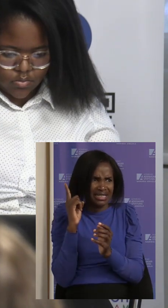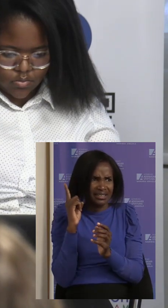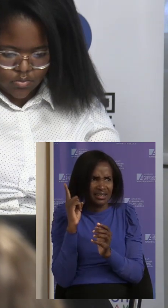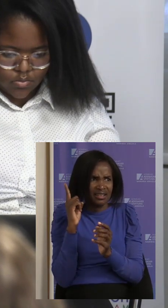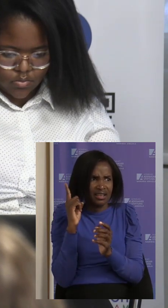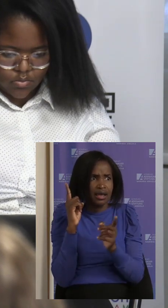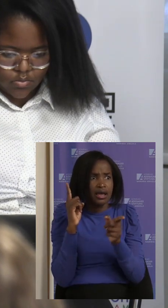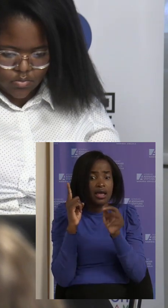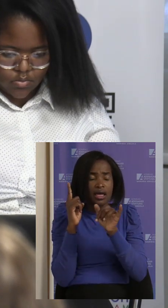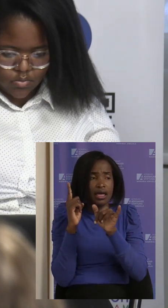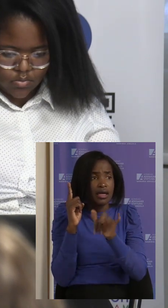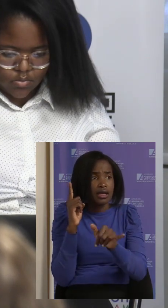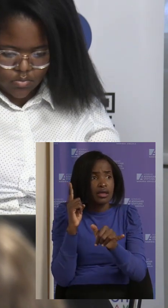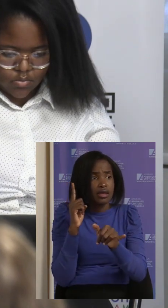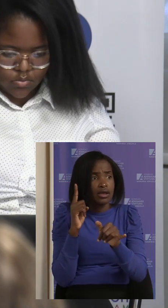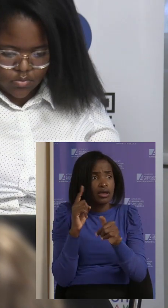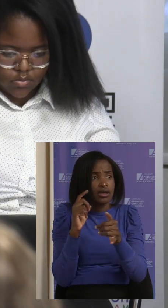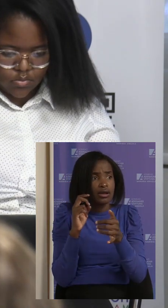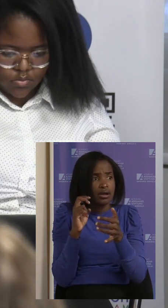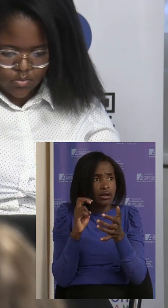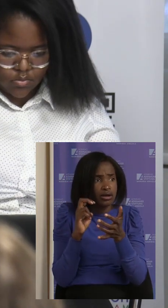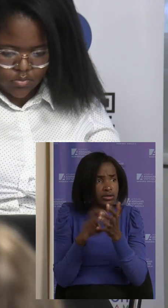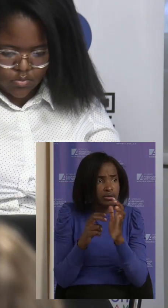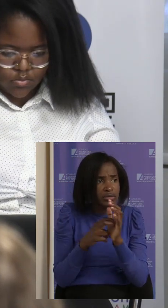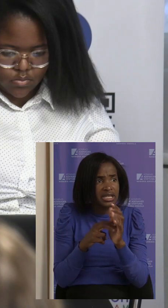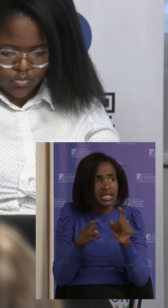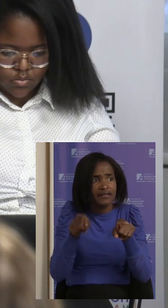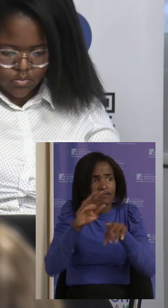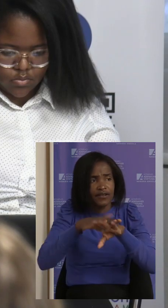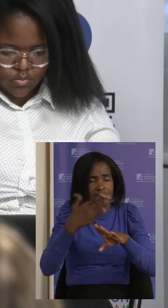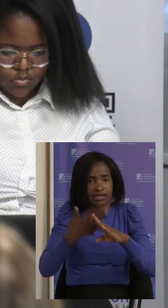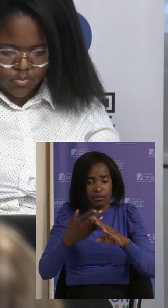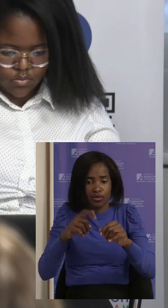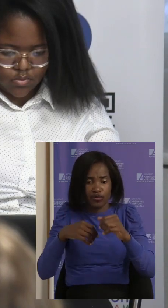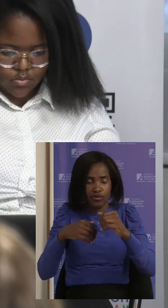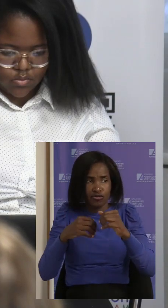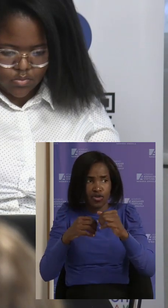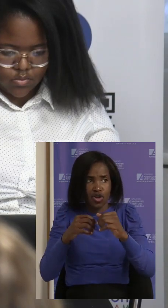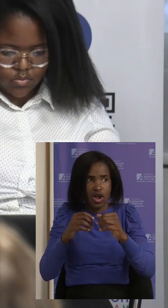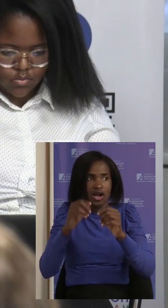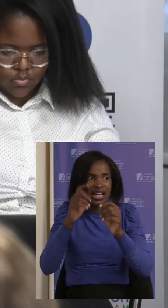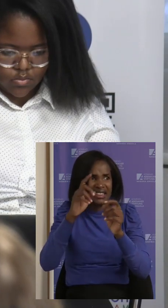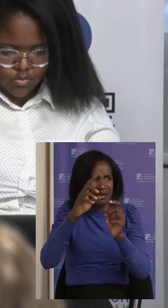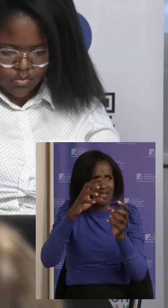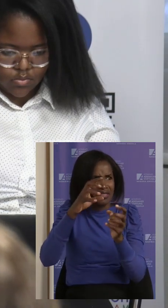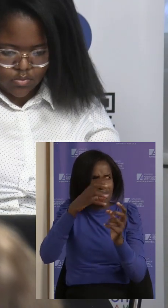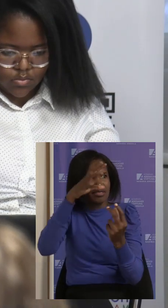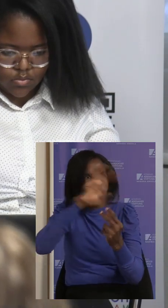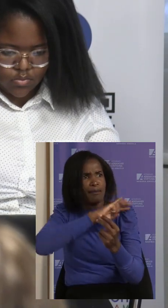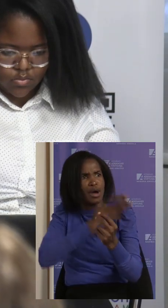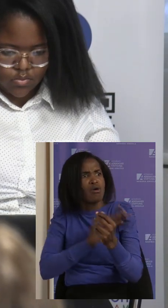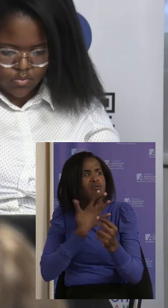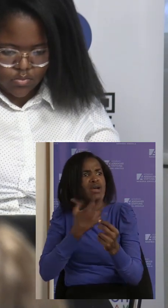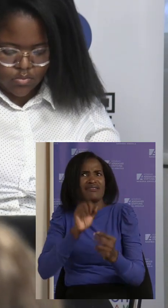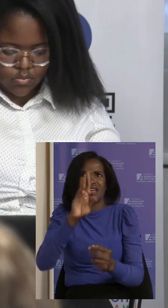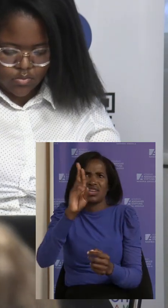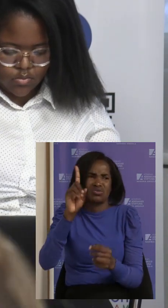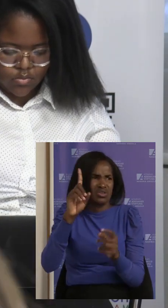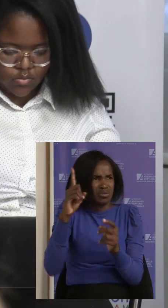undermined, you build a Jenga tower, and it pulled out most of the